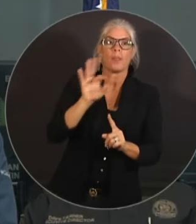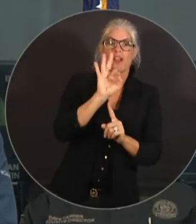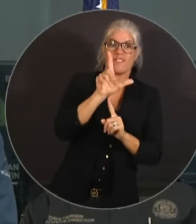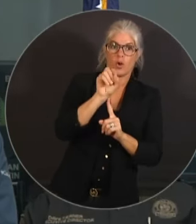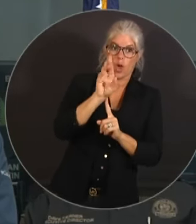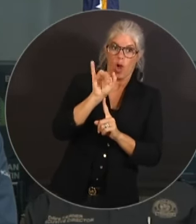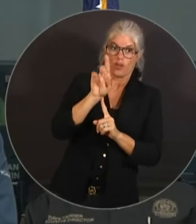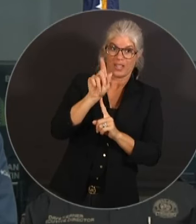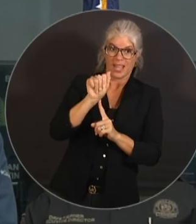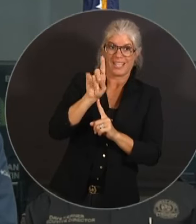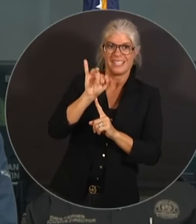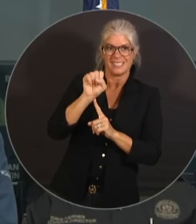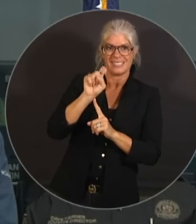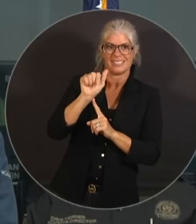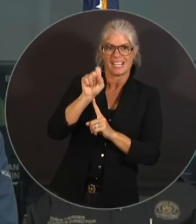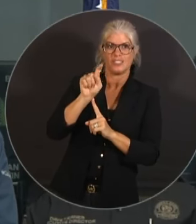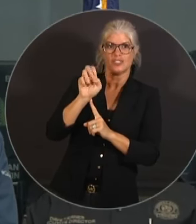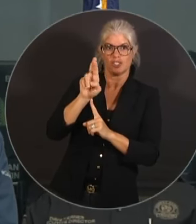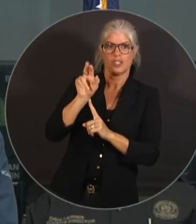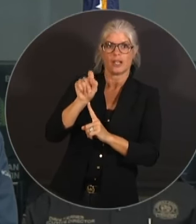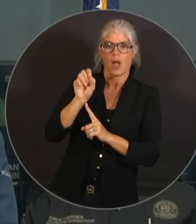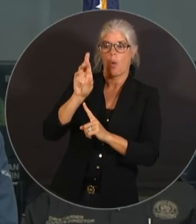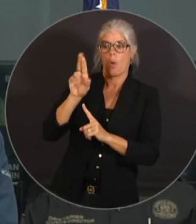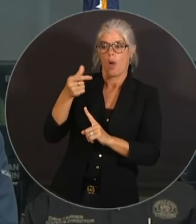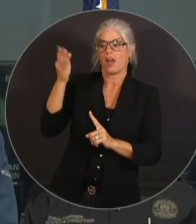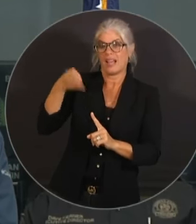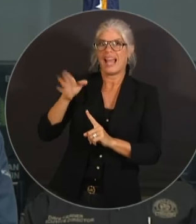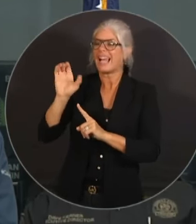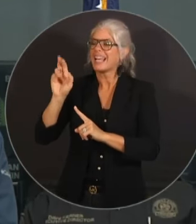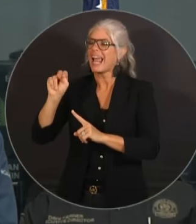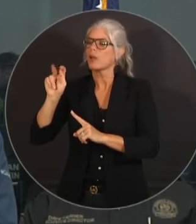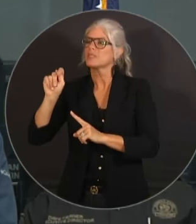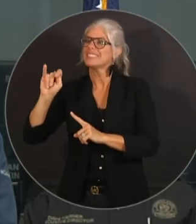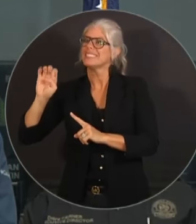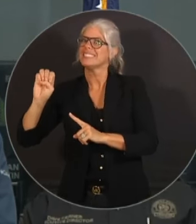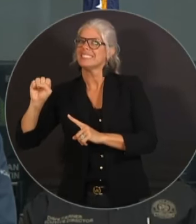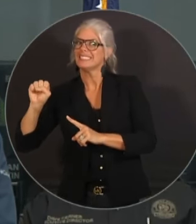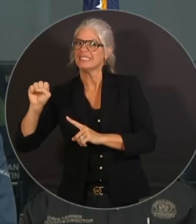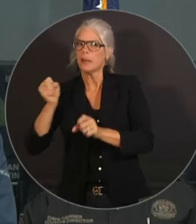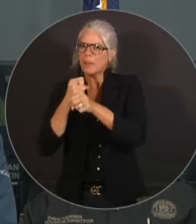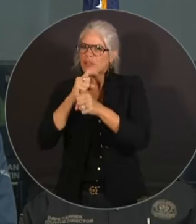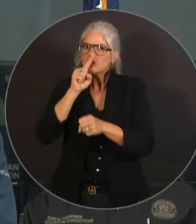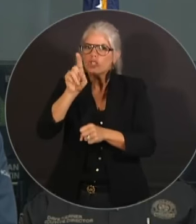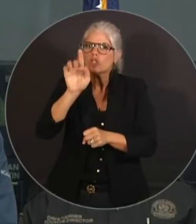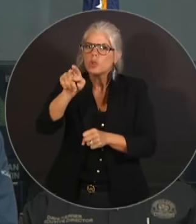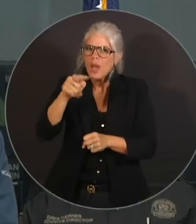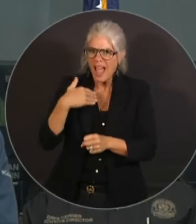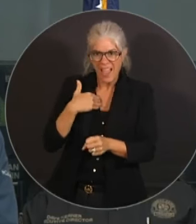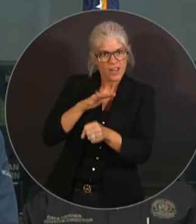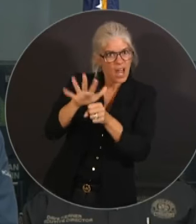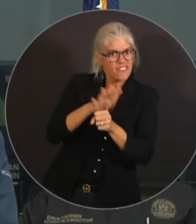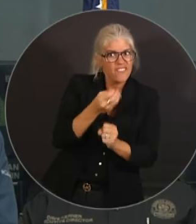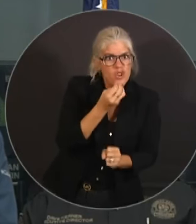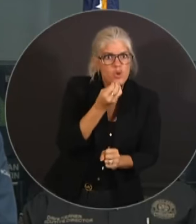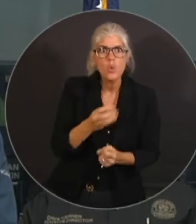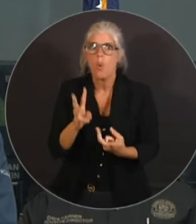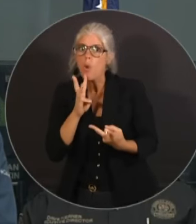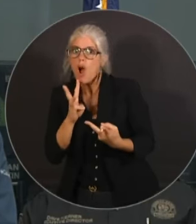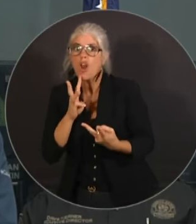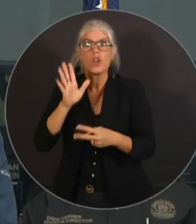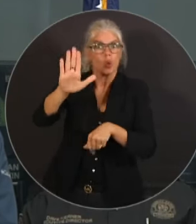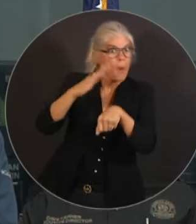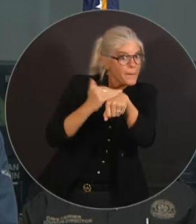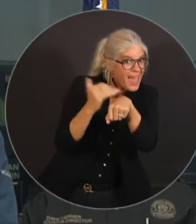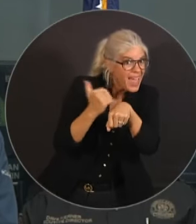floridadisaster.org/counties. Please make sure that your supply kit has enough food and water for each household member to include your pets for at least 7